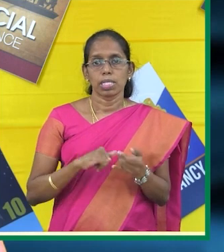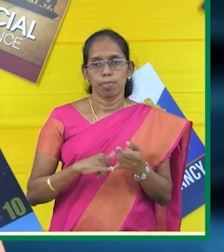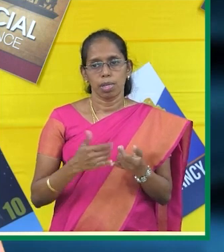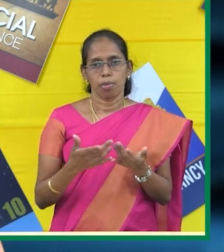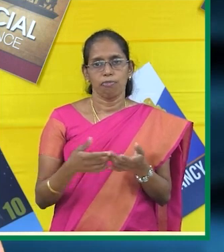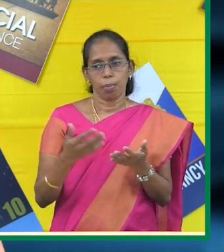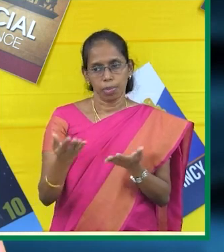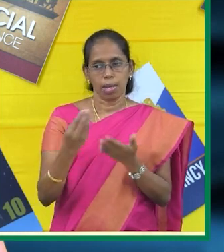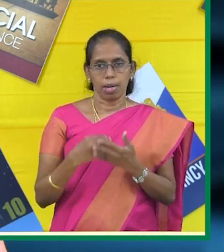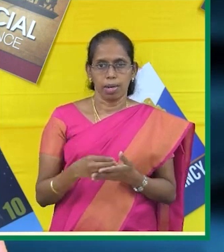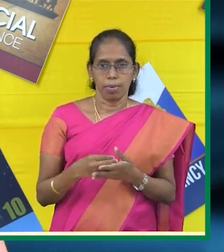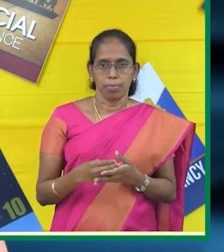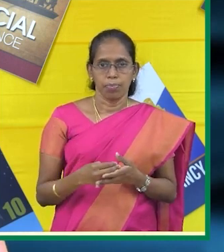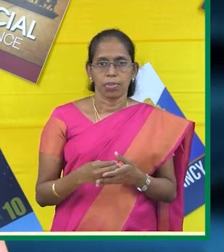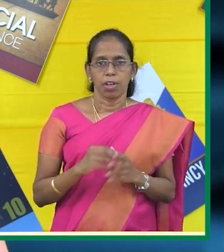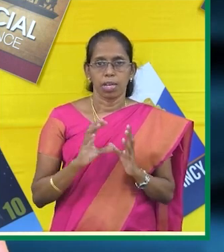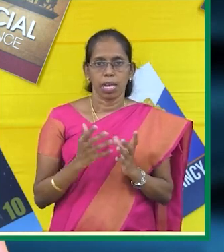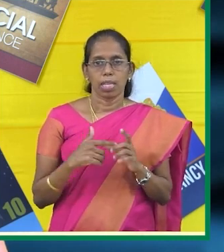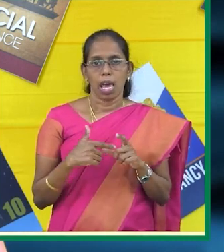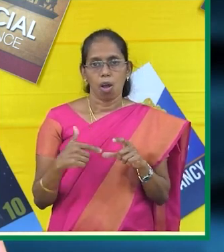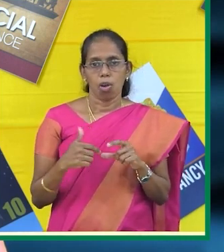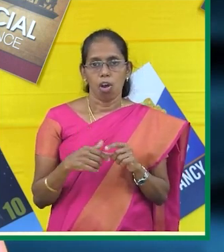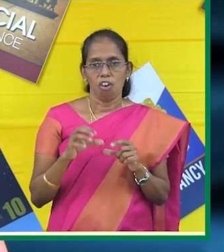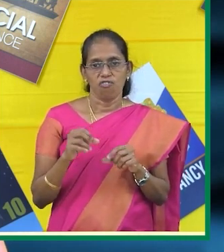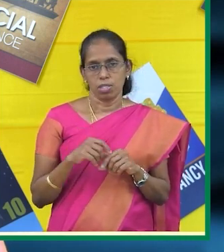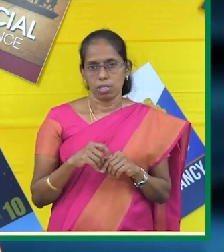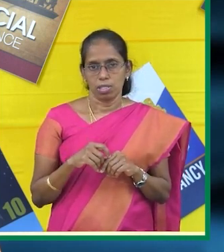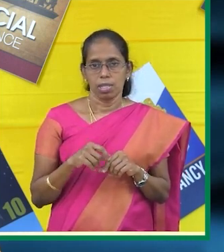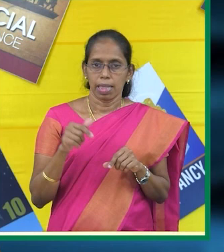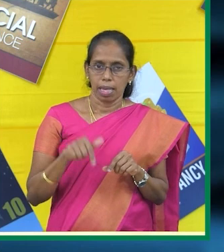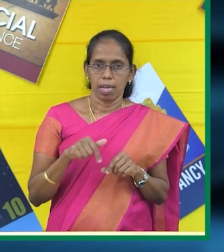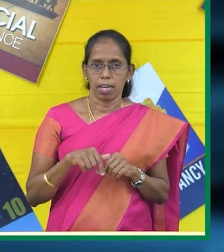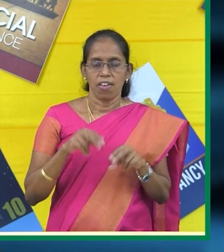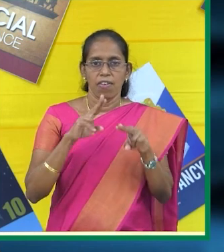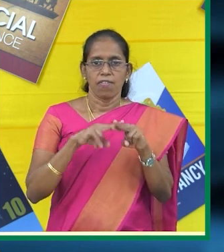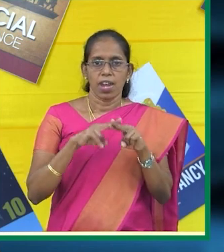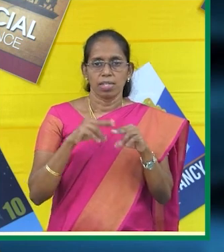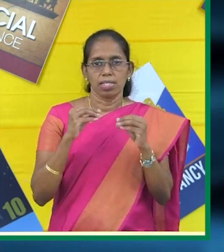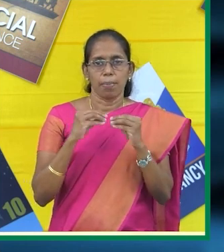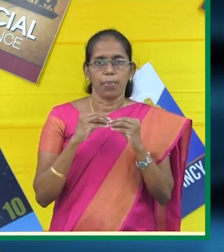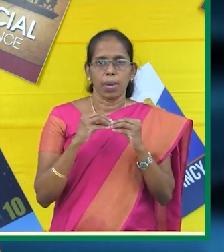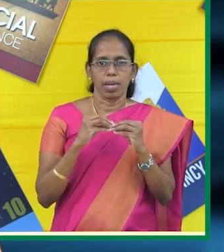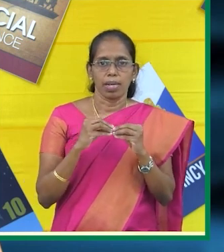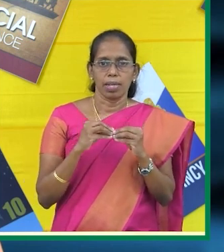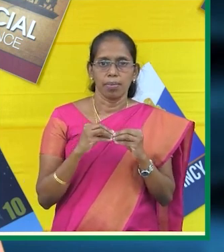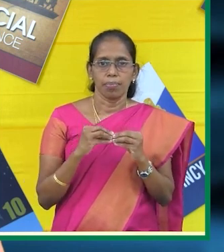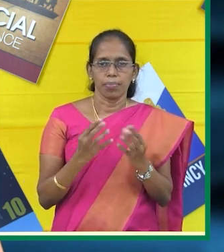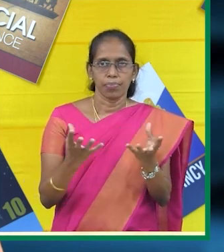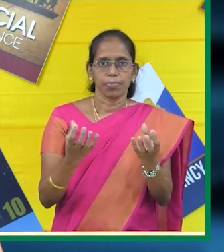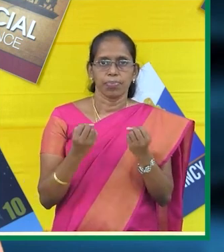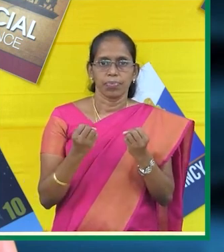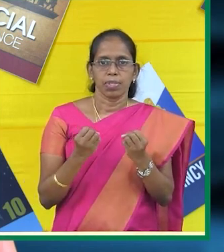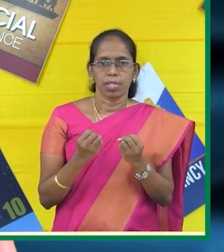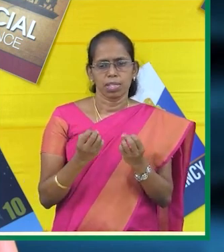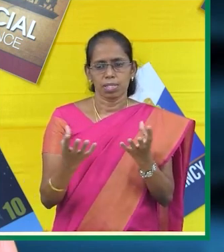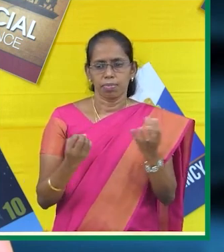from there, from the Earth Herald office. Then Francis Bennett receives